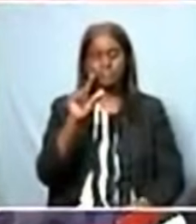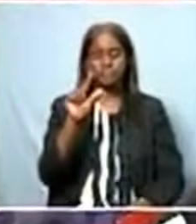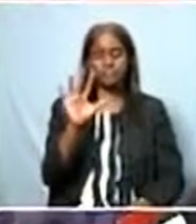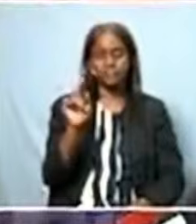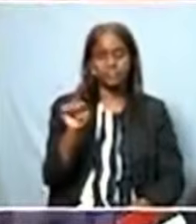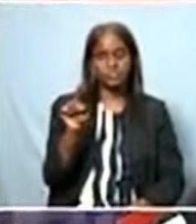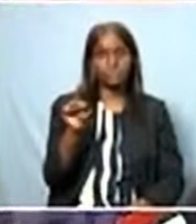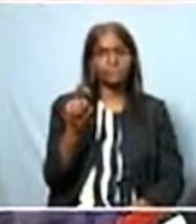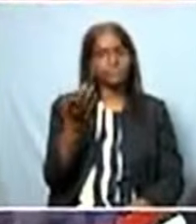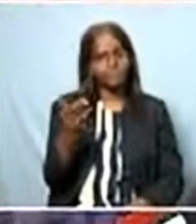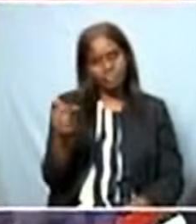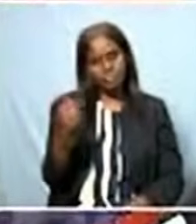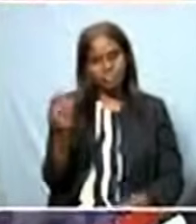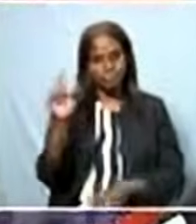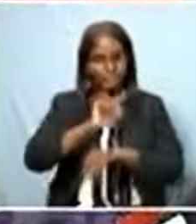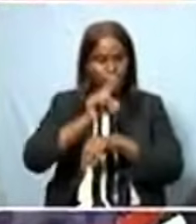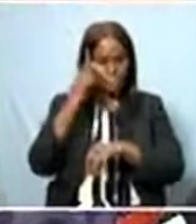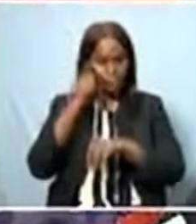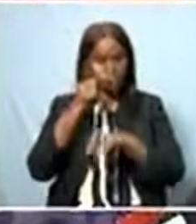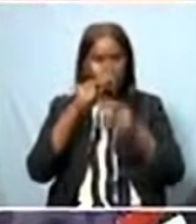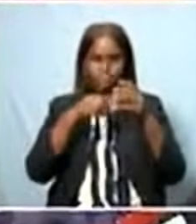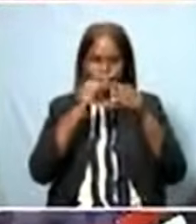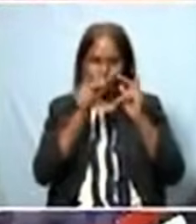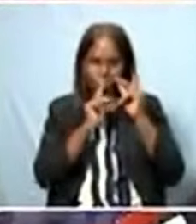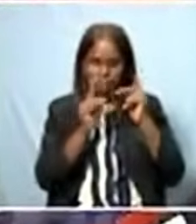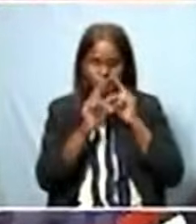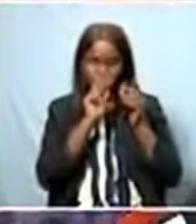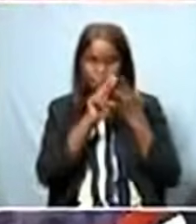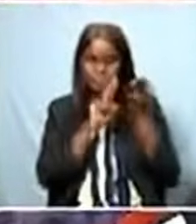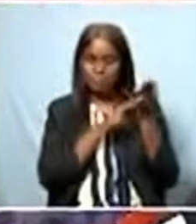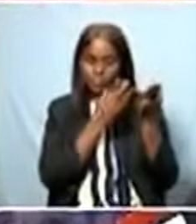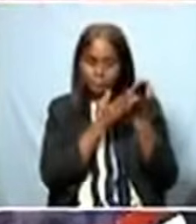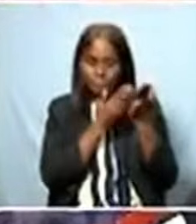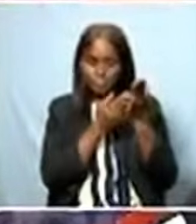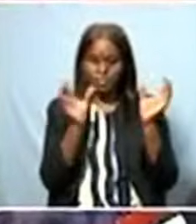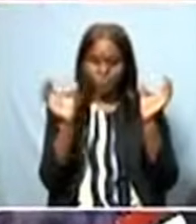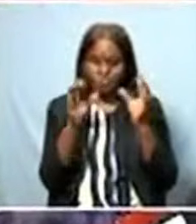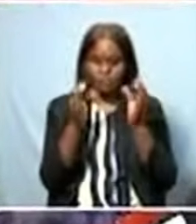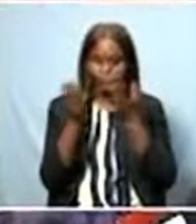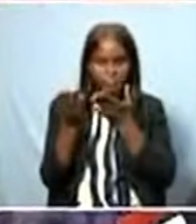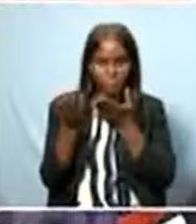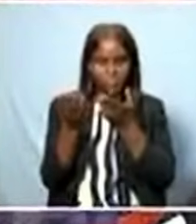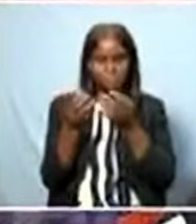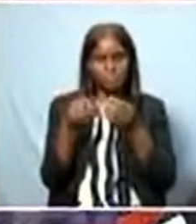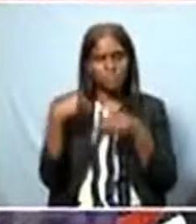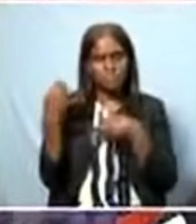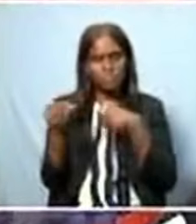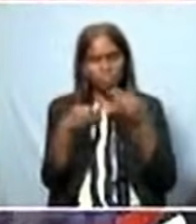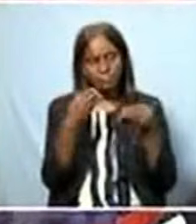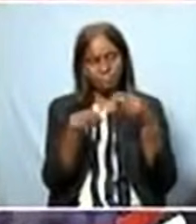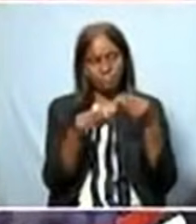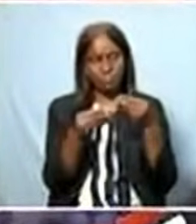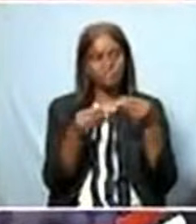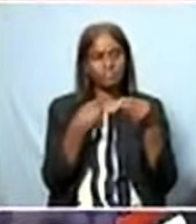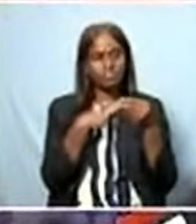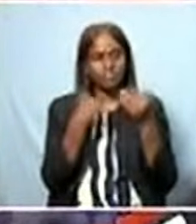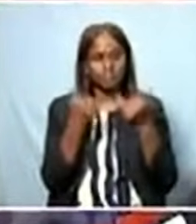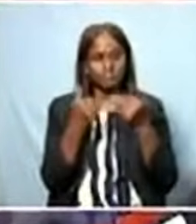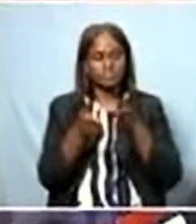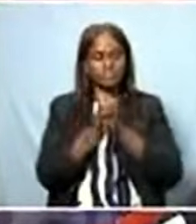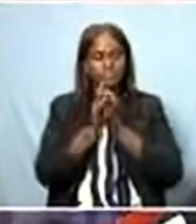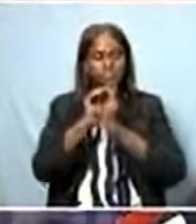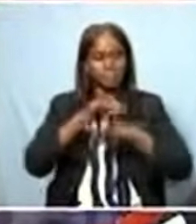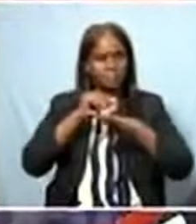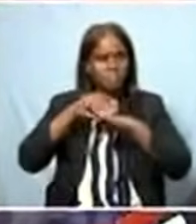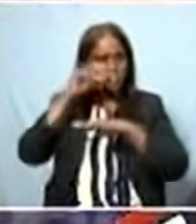2025, as the day for consideration of the report of the Committee of Supply. I now call upon